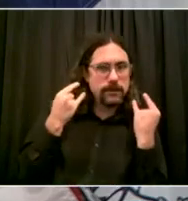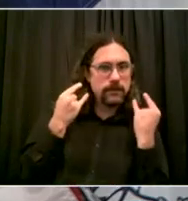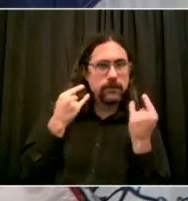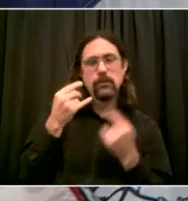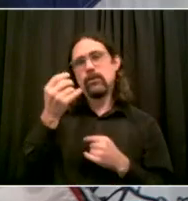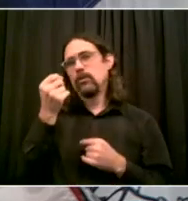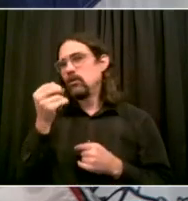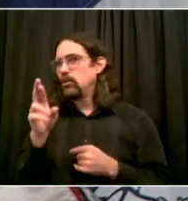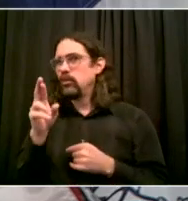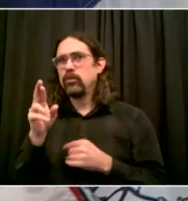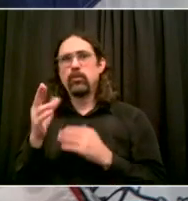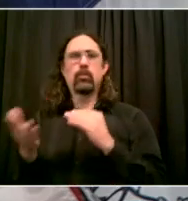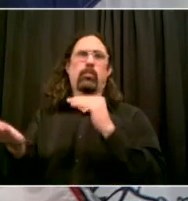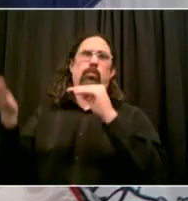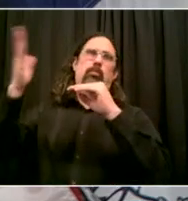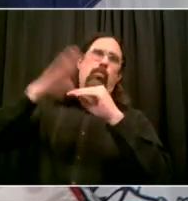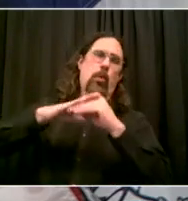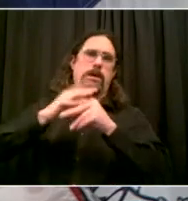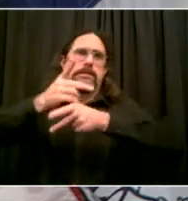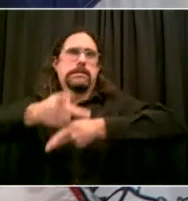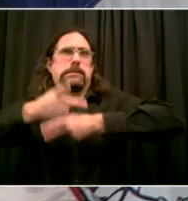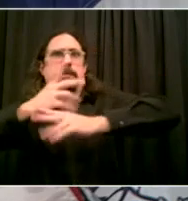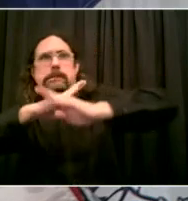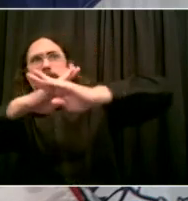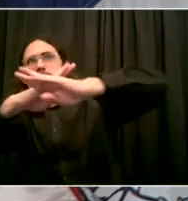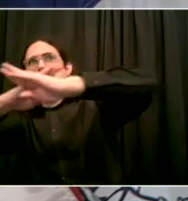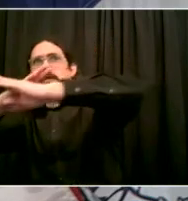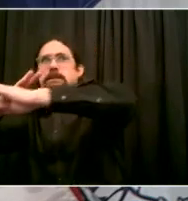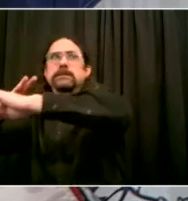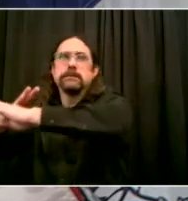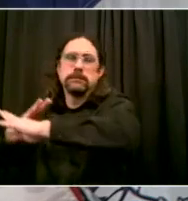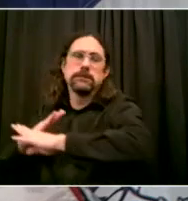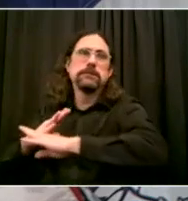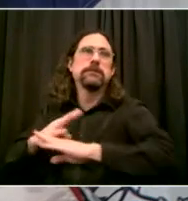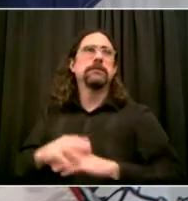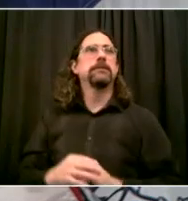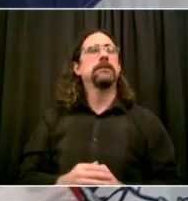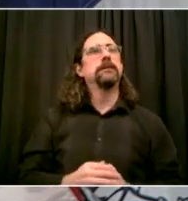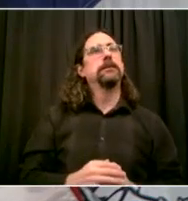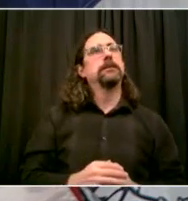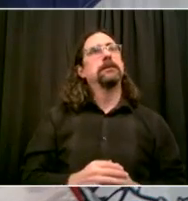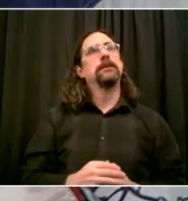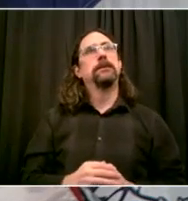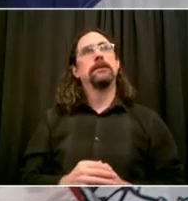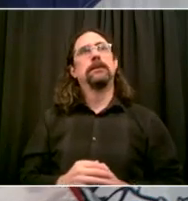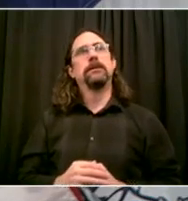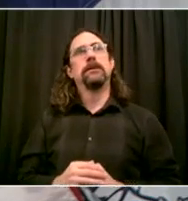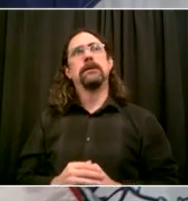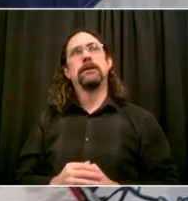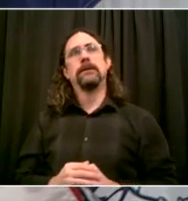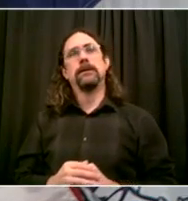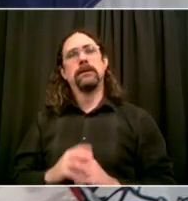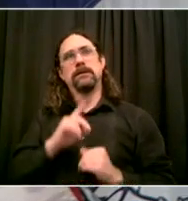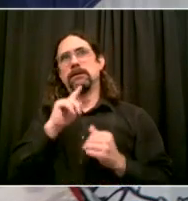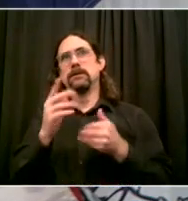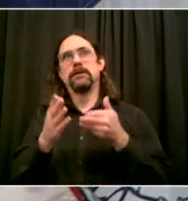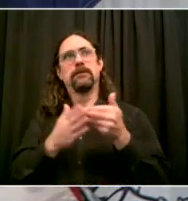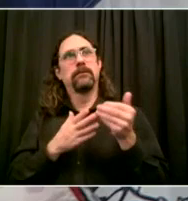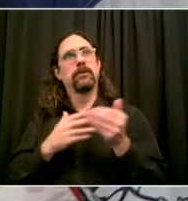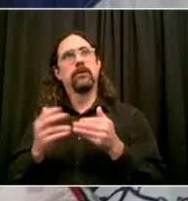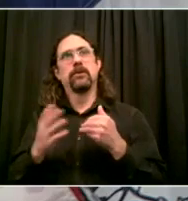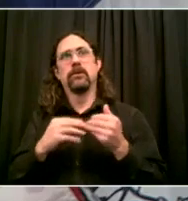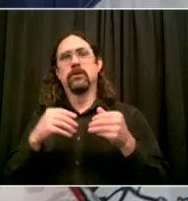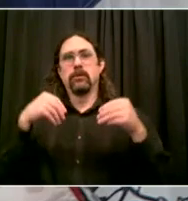emphasize the biggest concern right now, whether it's in a store or a business or a home, is when people are